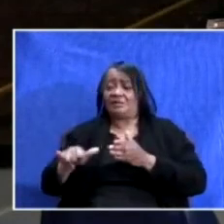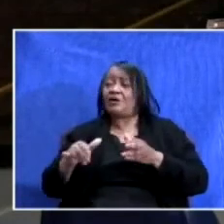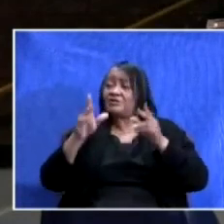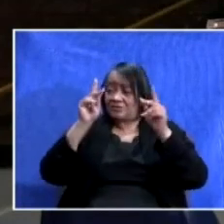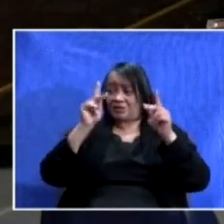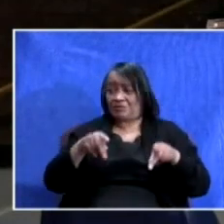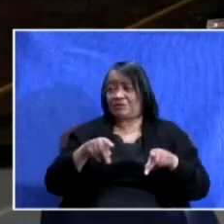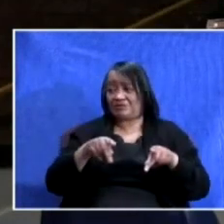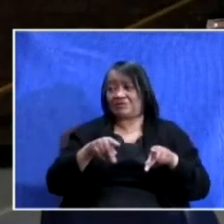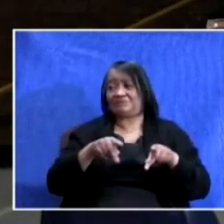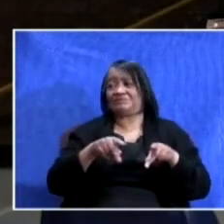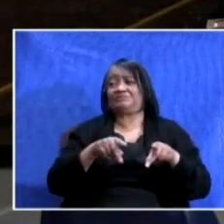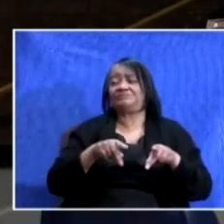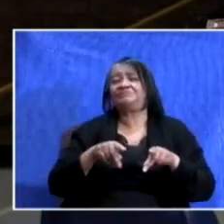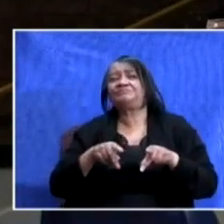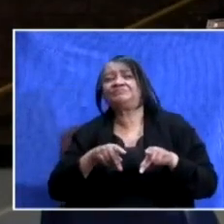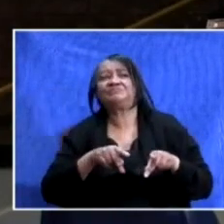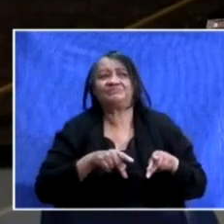in that person?